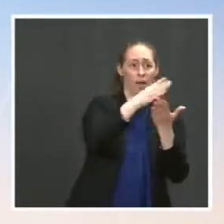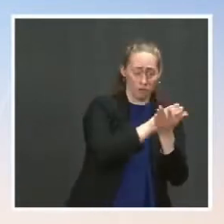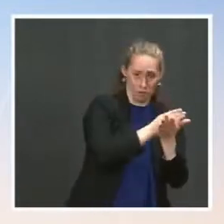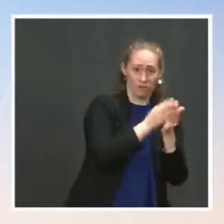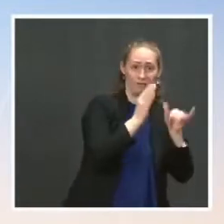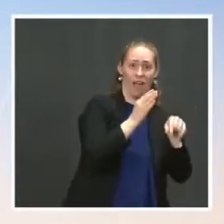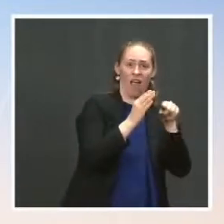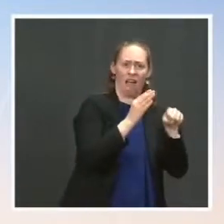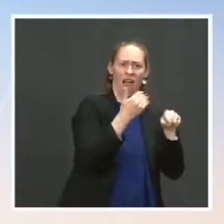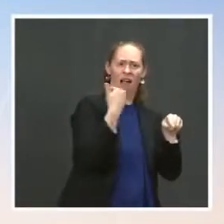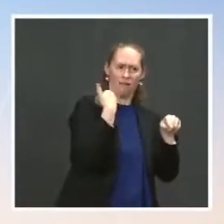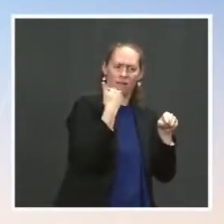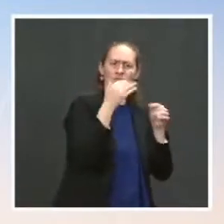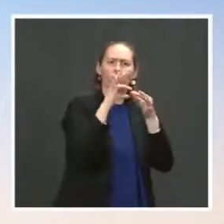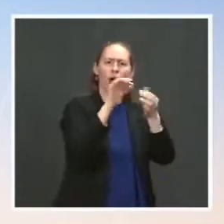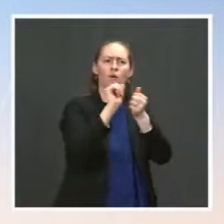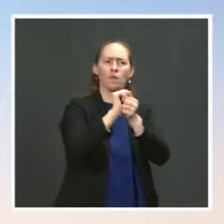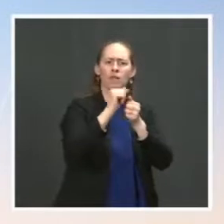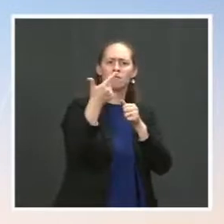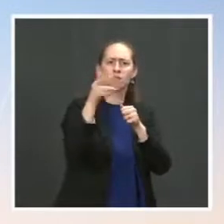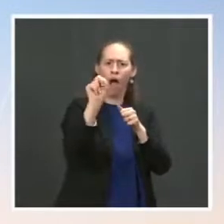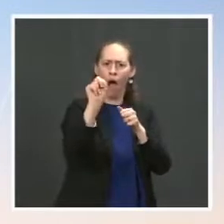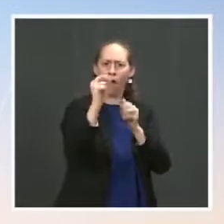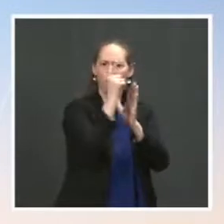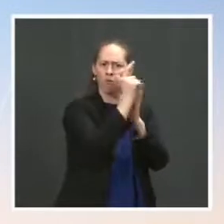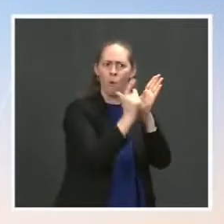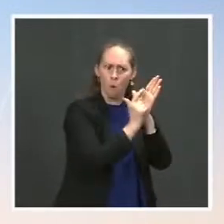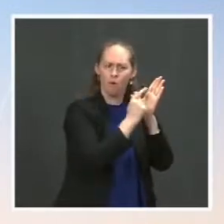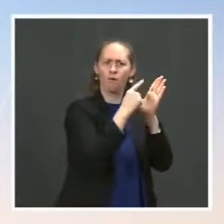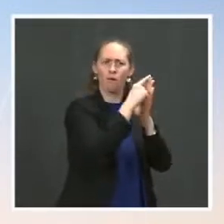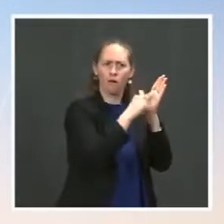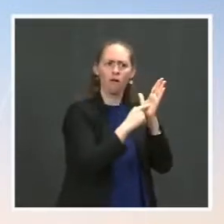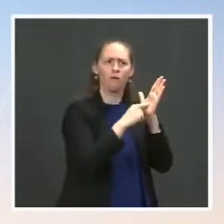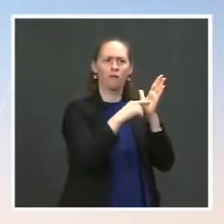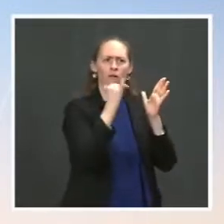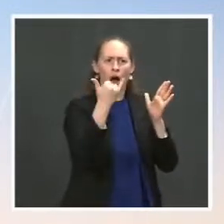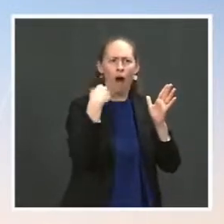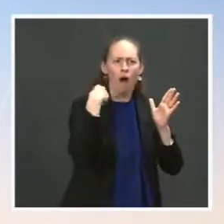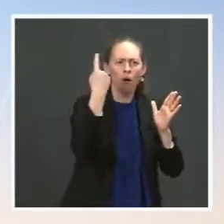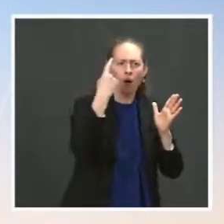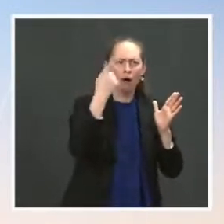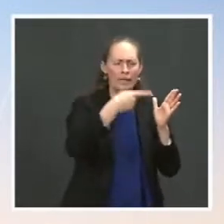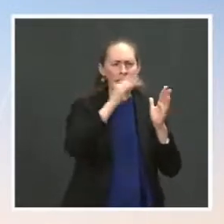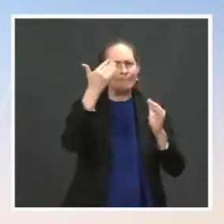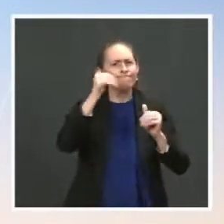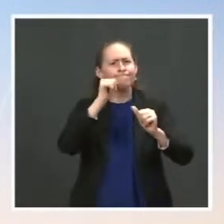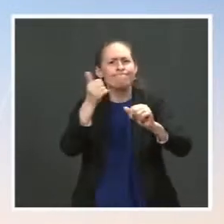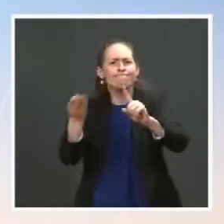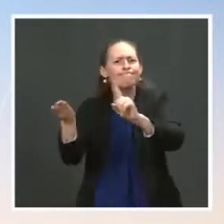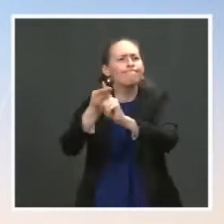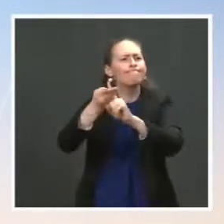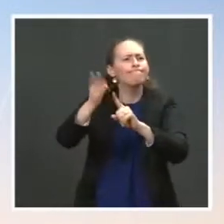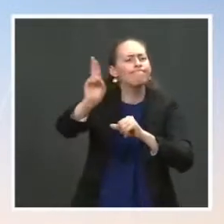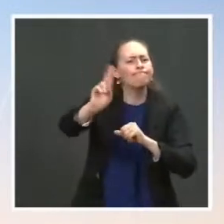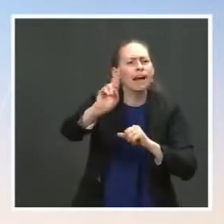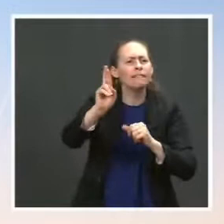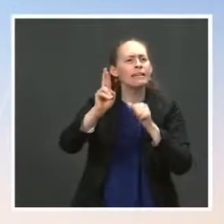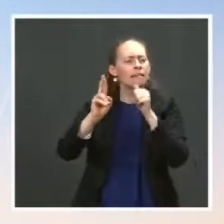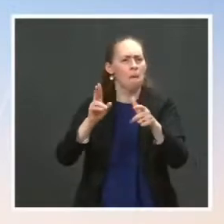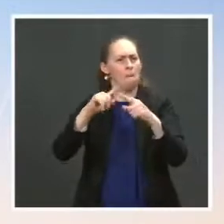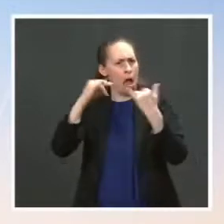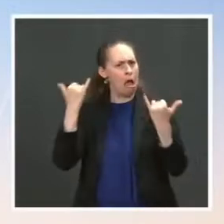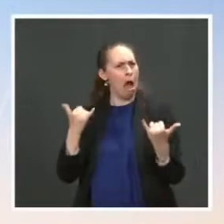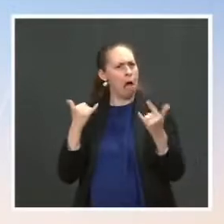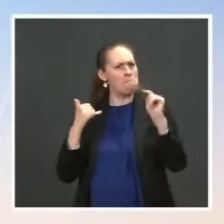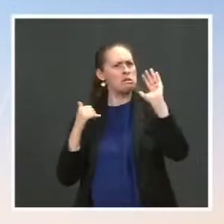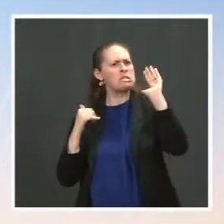spending. That deal had to be reached with Republicans, and I'm curious, what gives you more confidence that an increase in